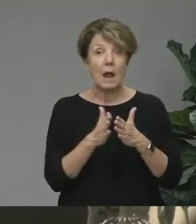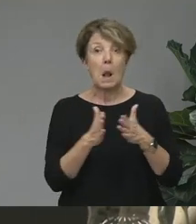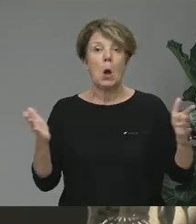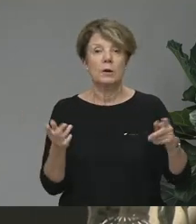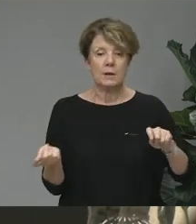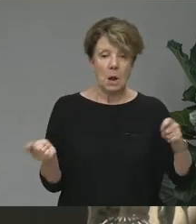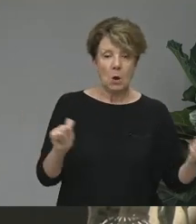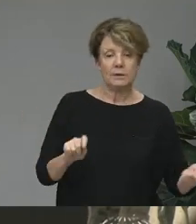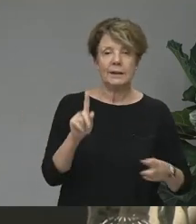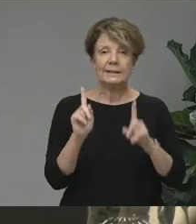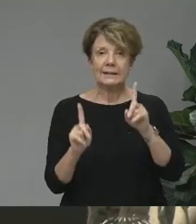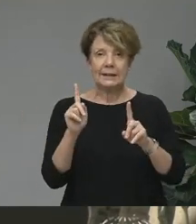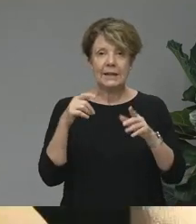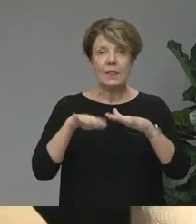pandemic?